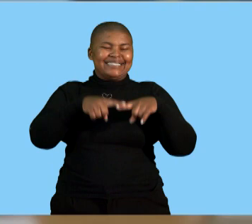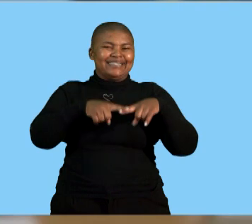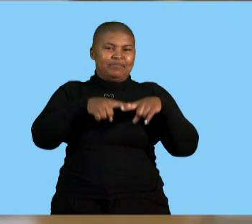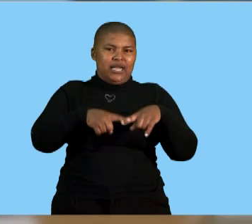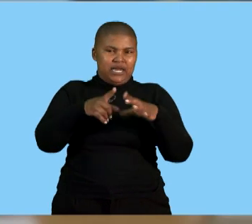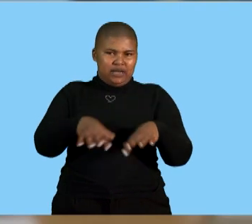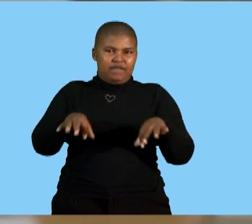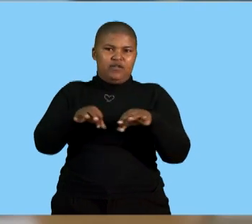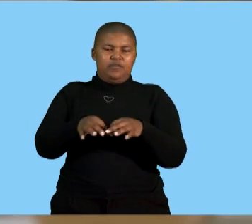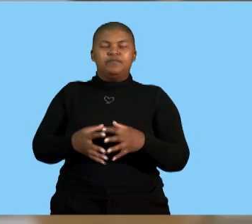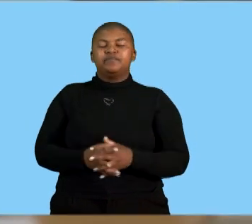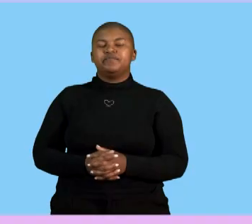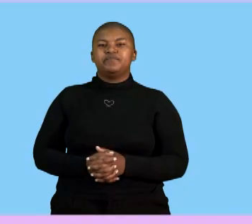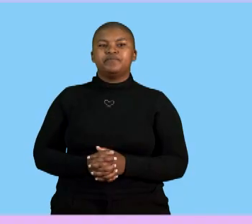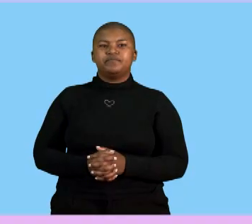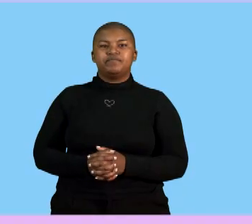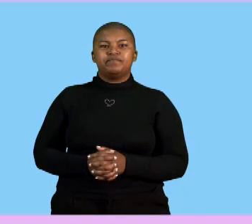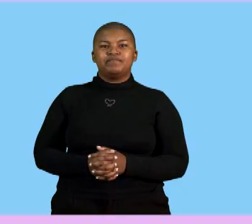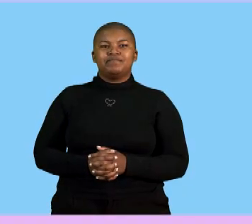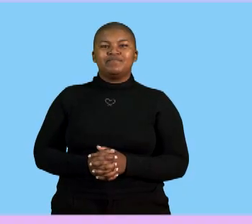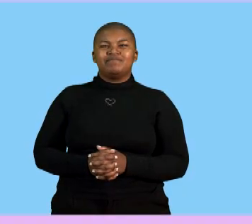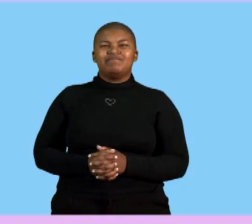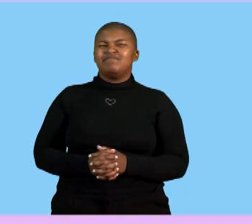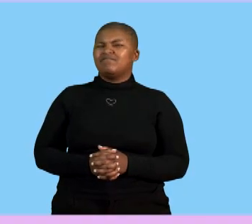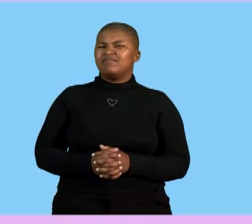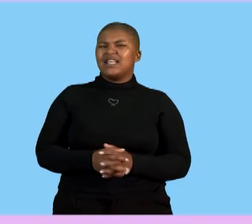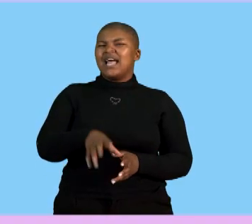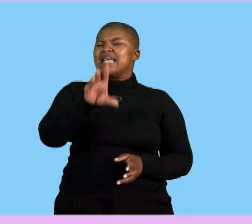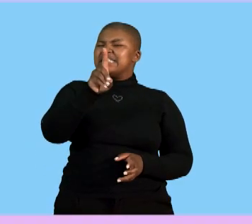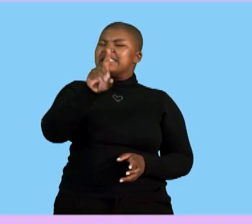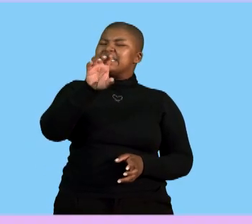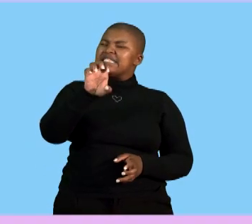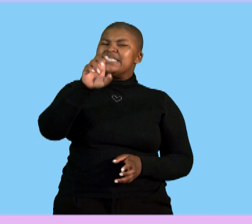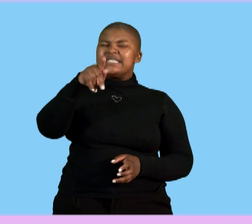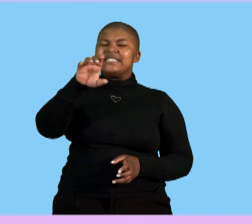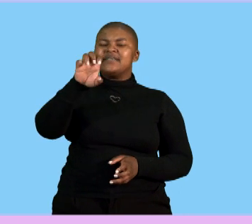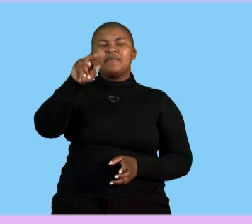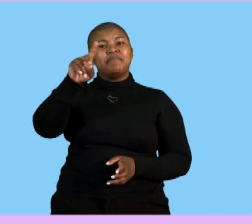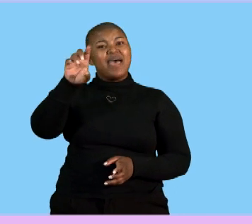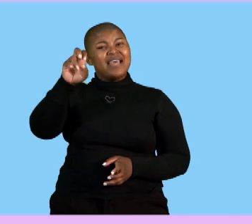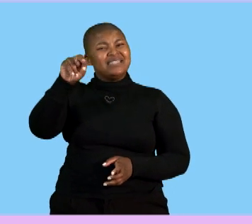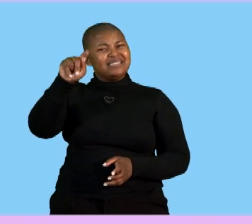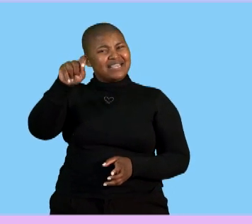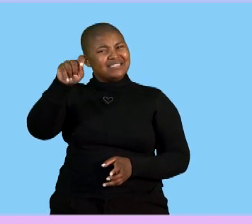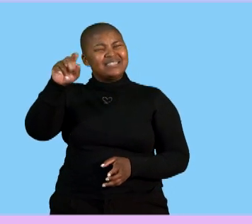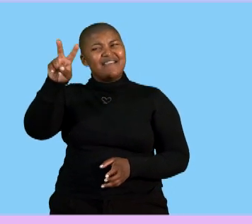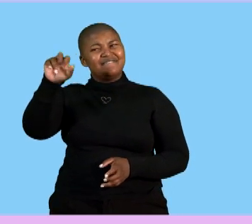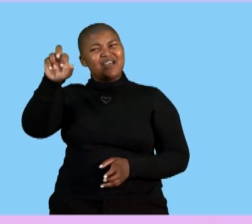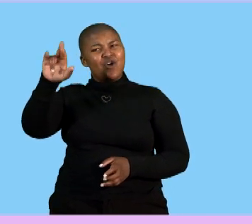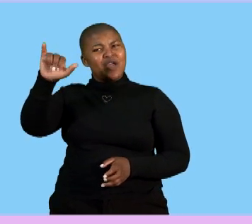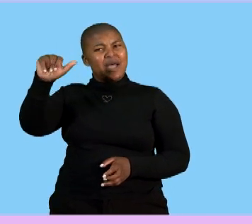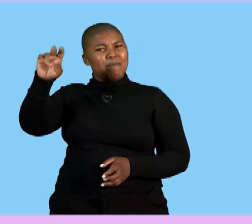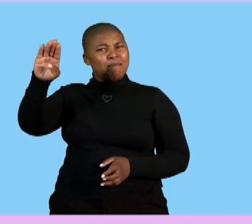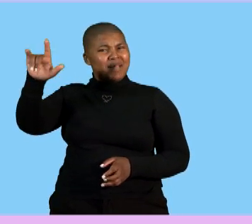dependent variable. What is a dependent variable? A variable whose values depend